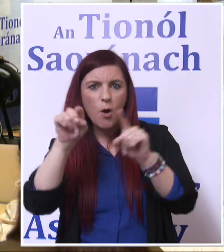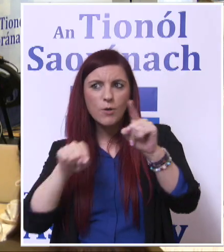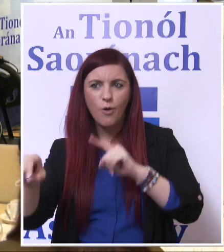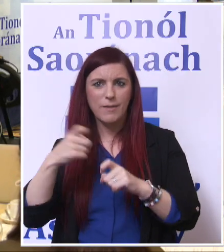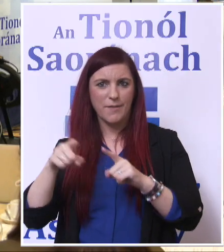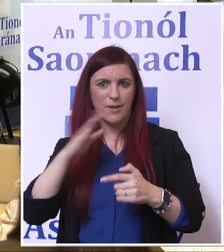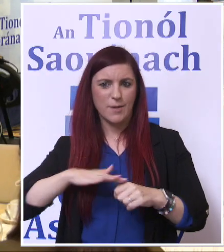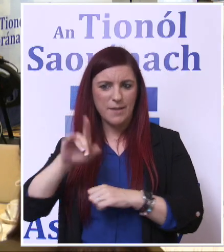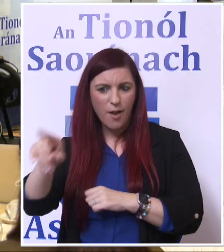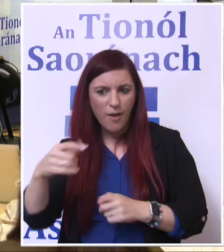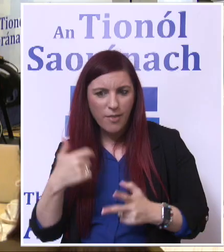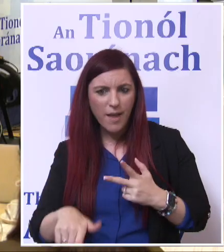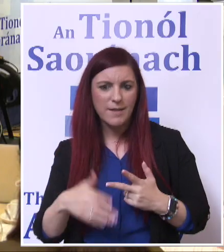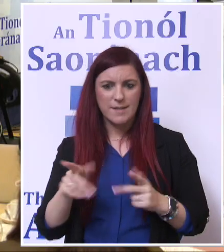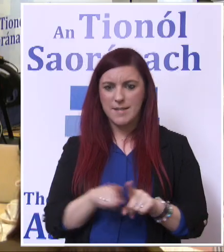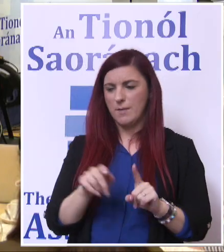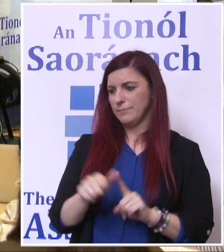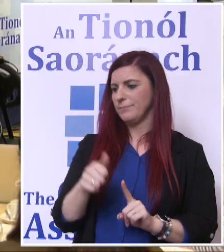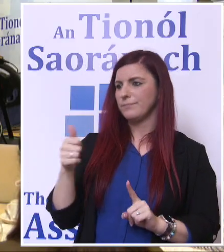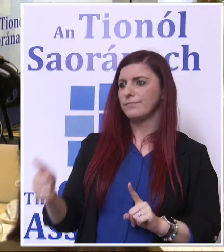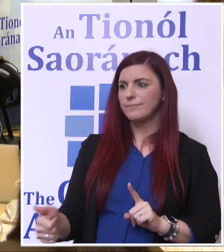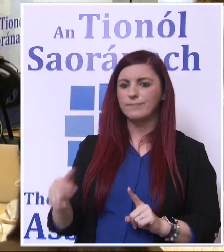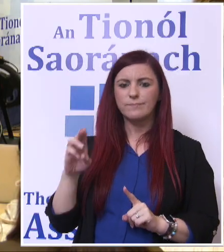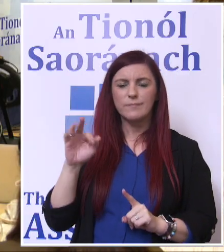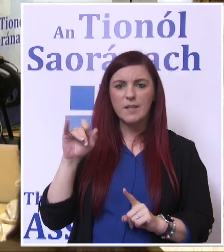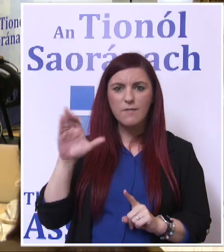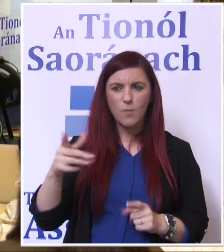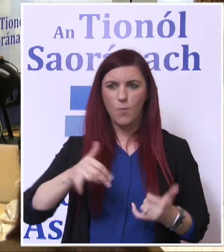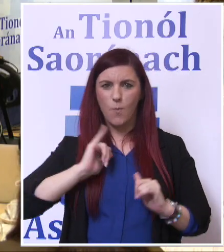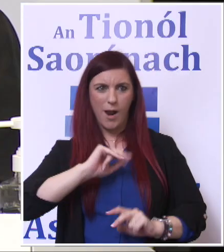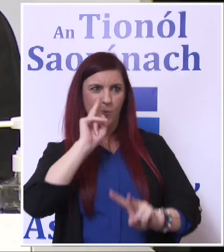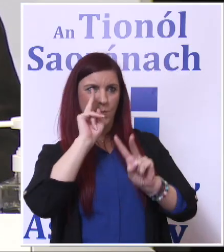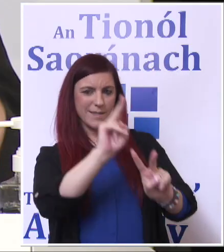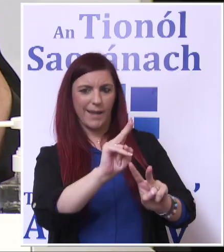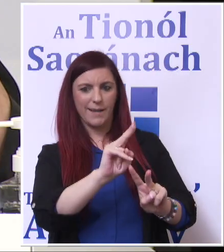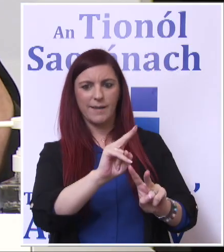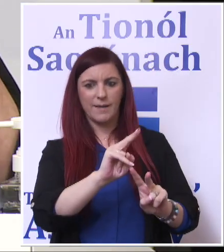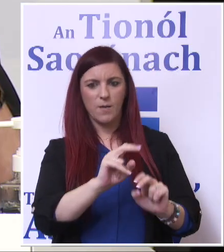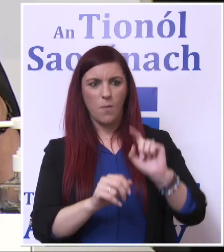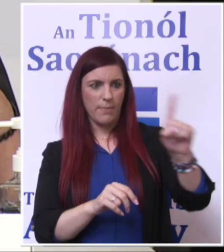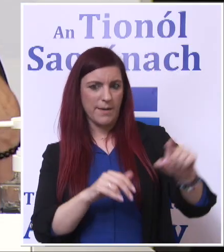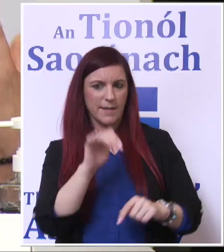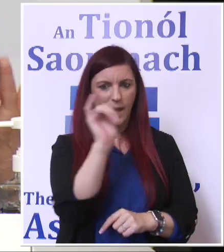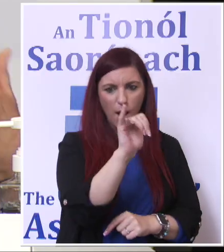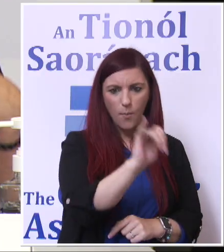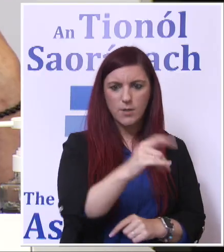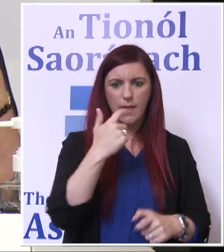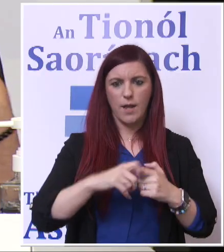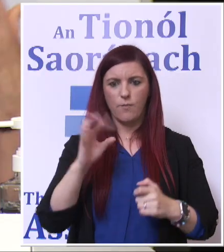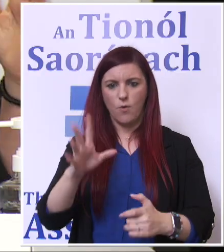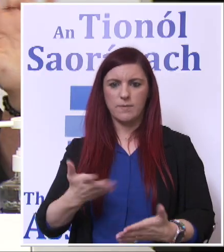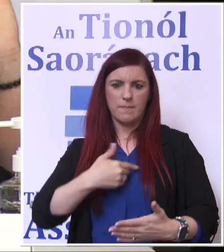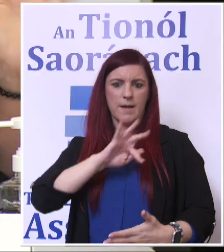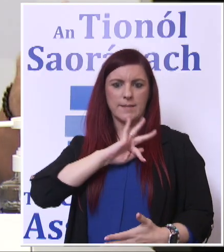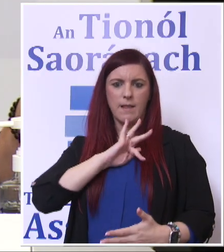the areas there. And the same for Fingal, we were able to see, well, that's the airport, and then, of course, I